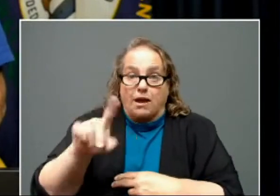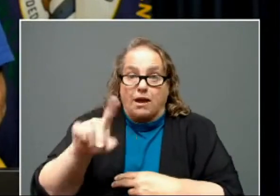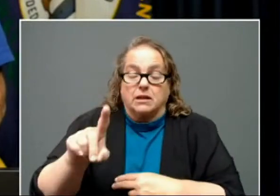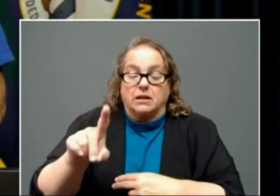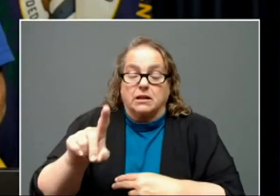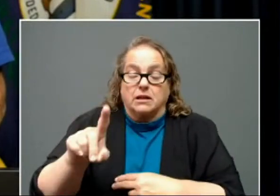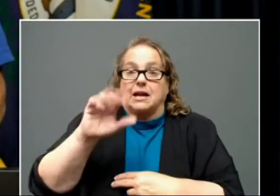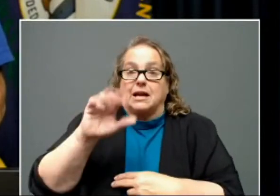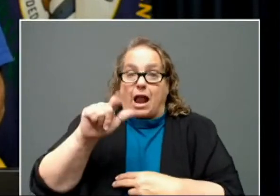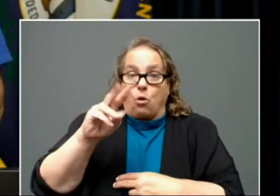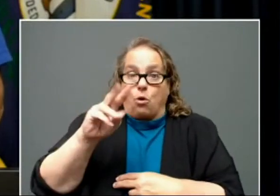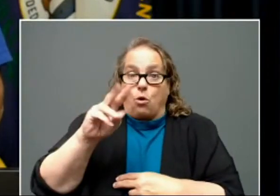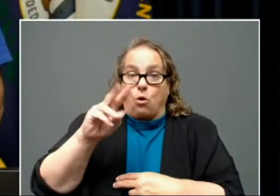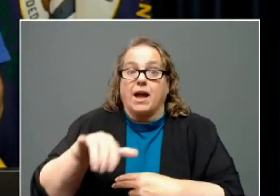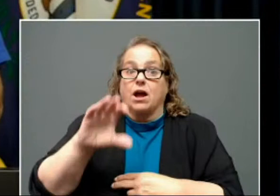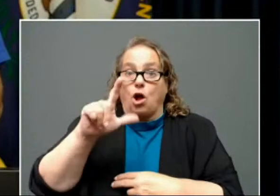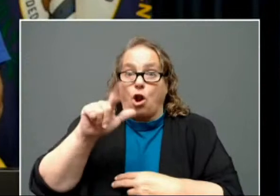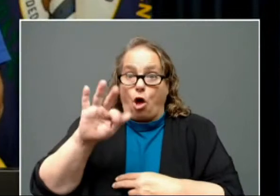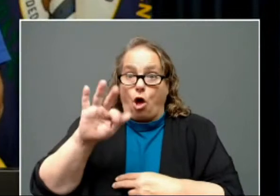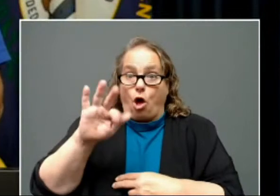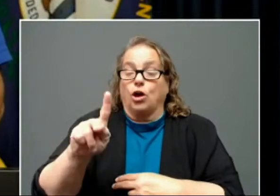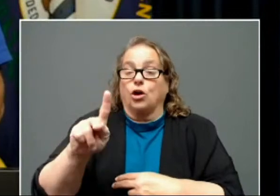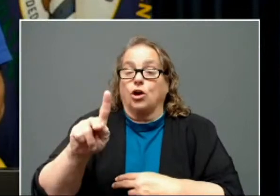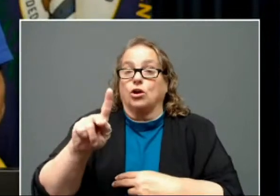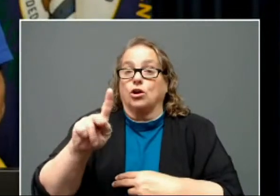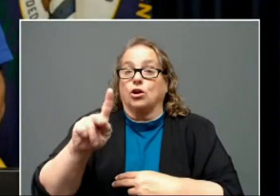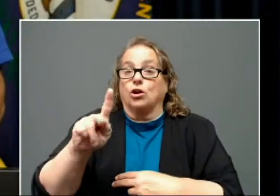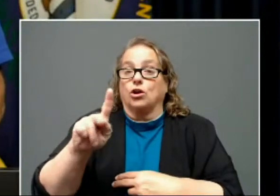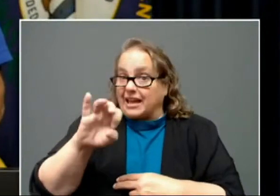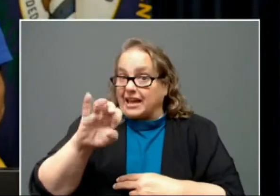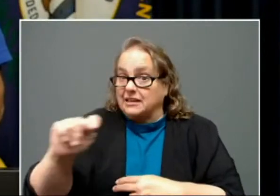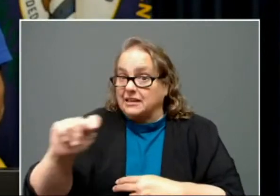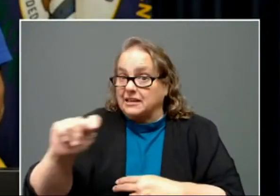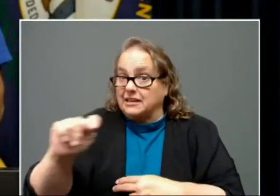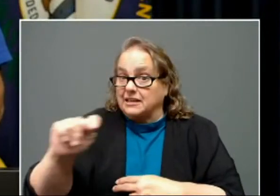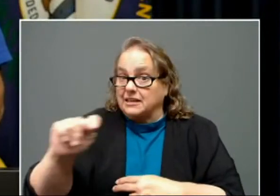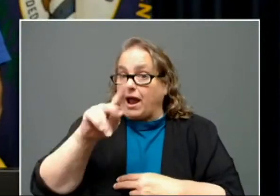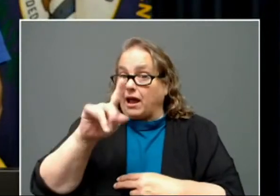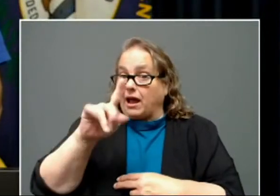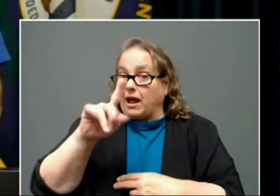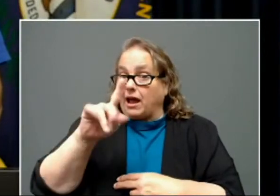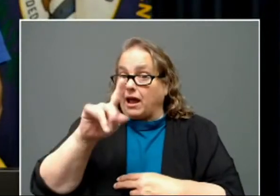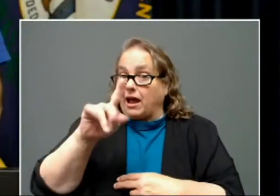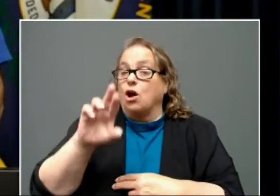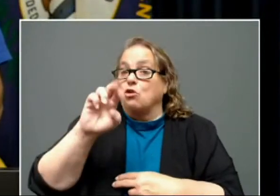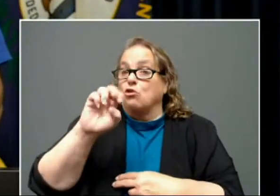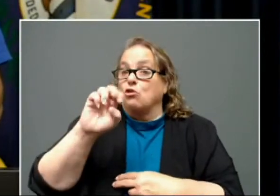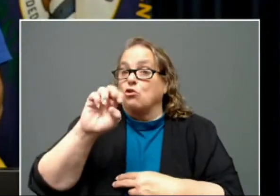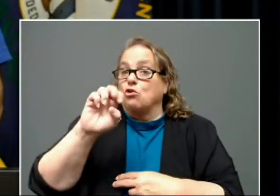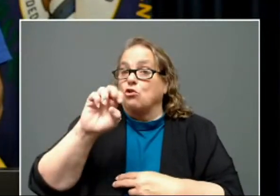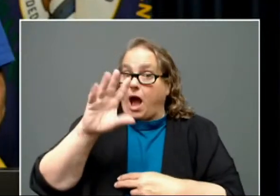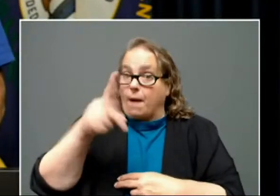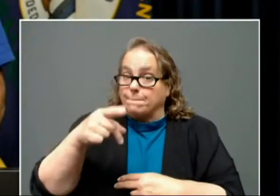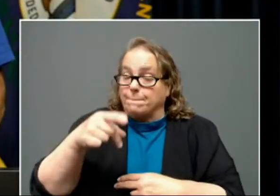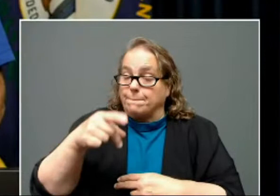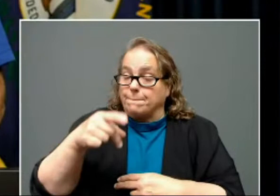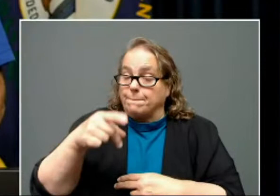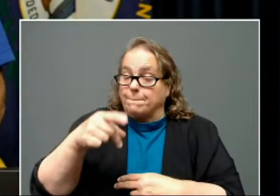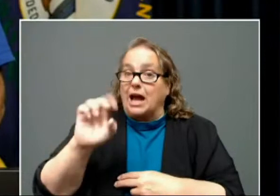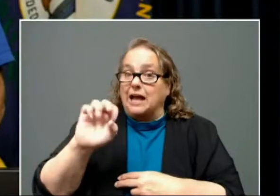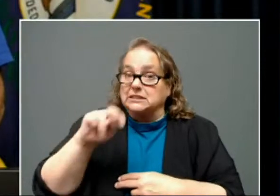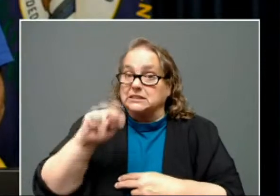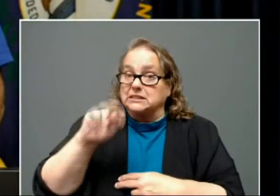Callaway, Clark, Fayette, Franklin, Greenup, Jackson,